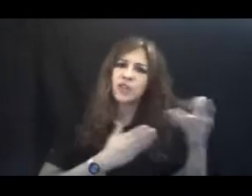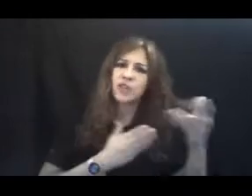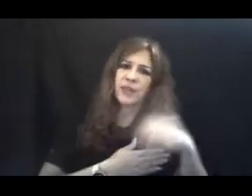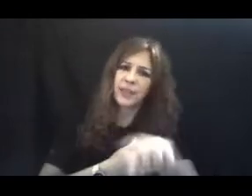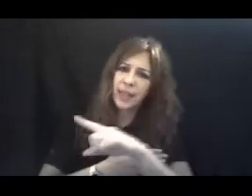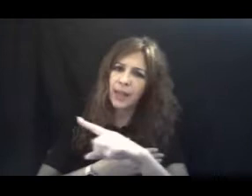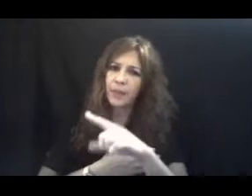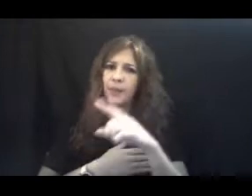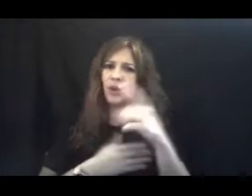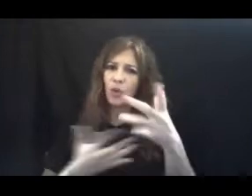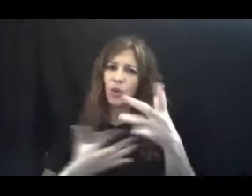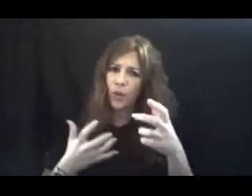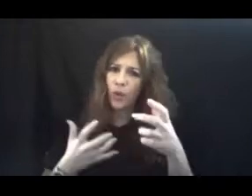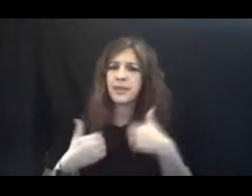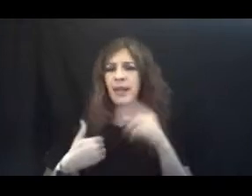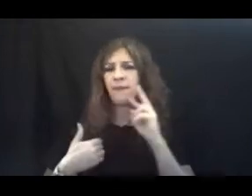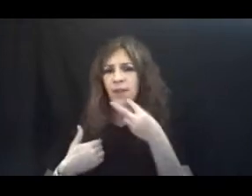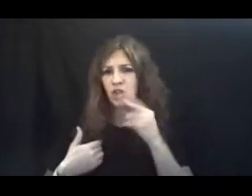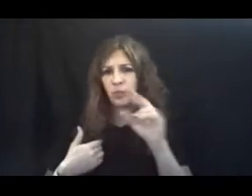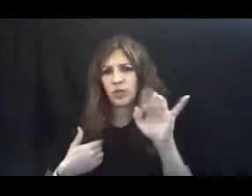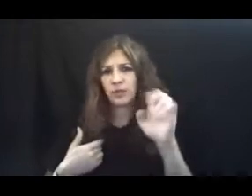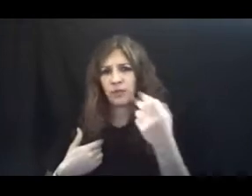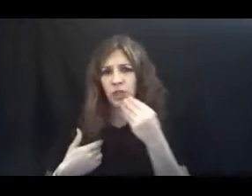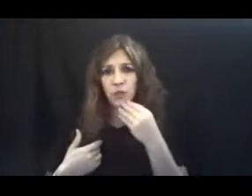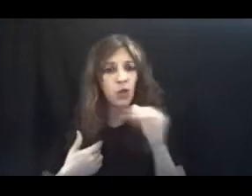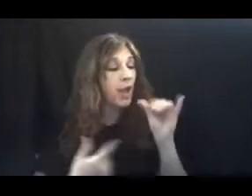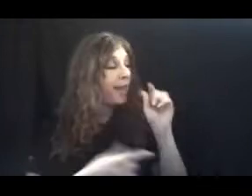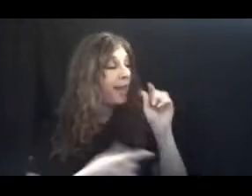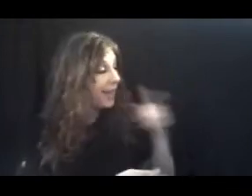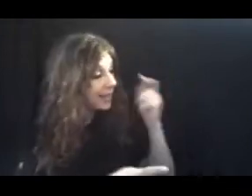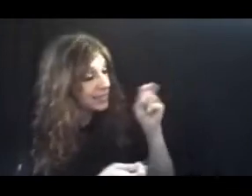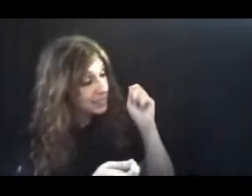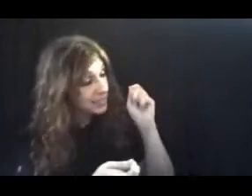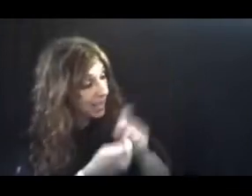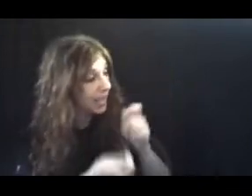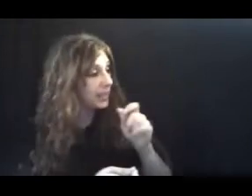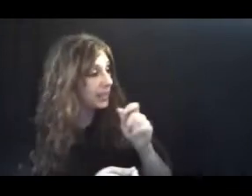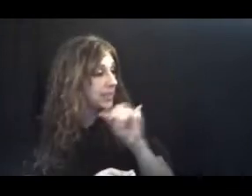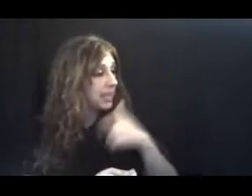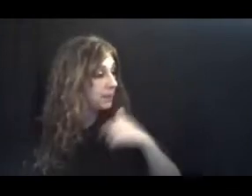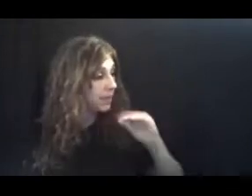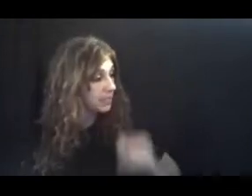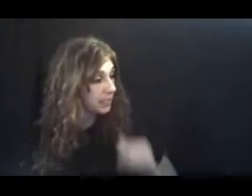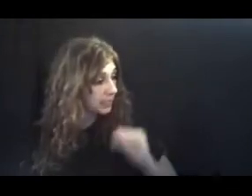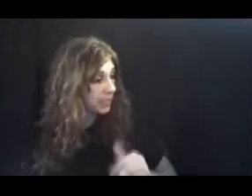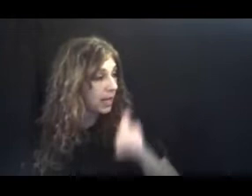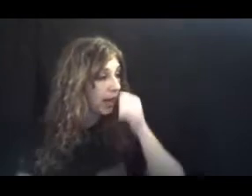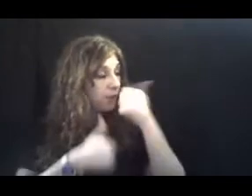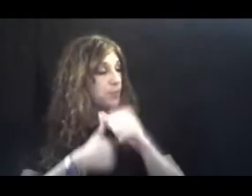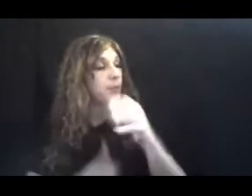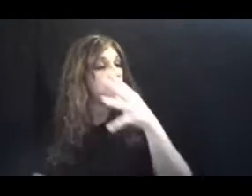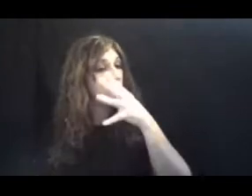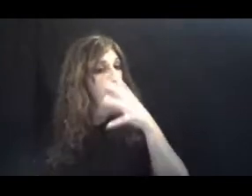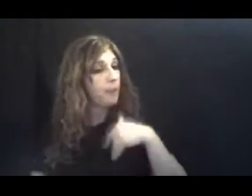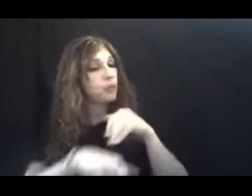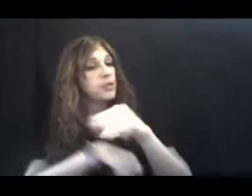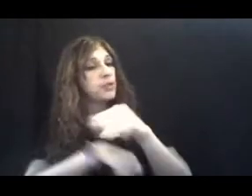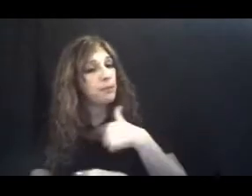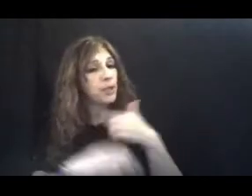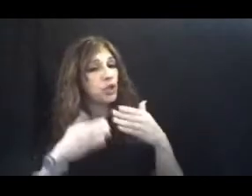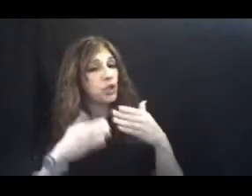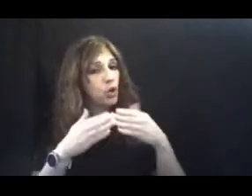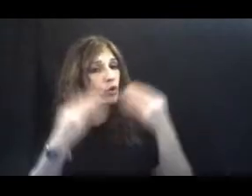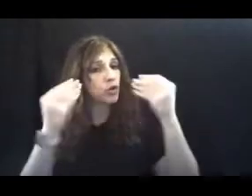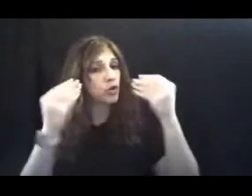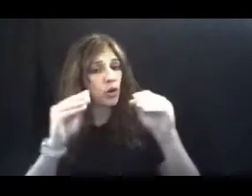kids, I grew up, my mother sent me to the corner store, and it wasn't a problem, because people